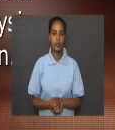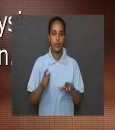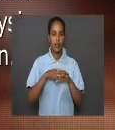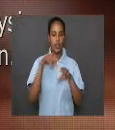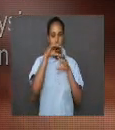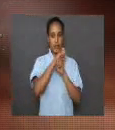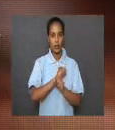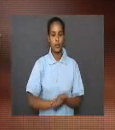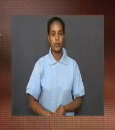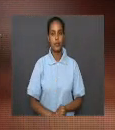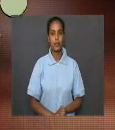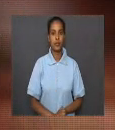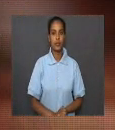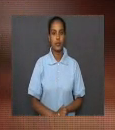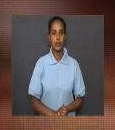Time's up.